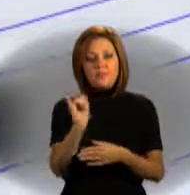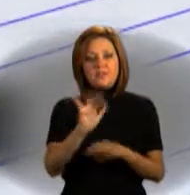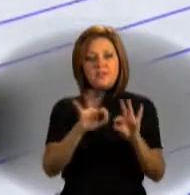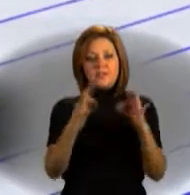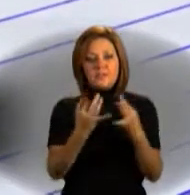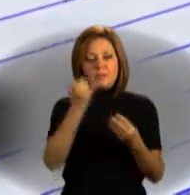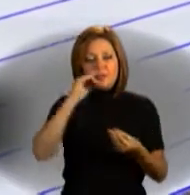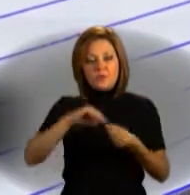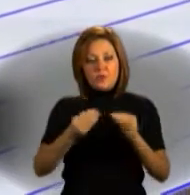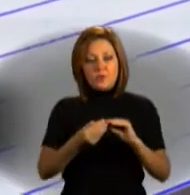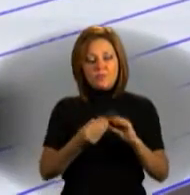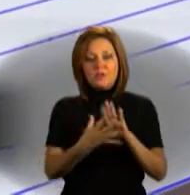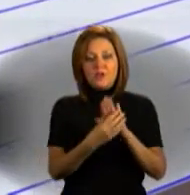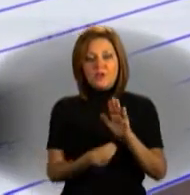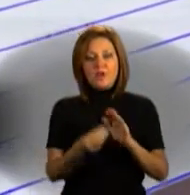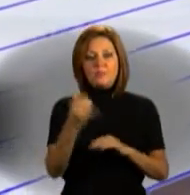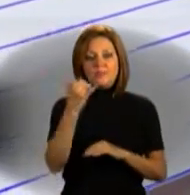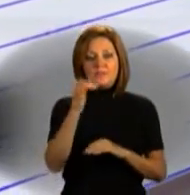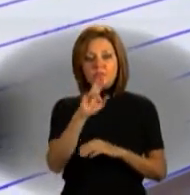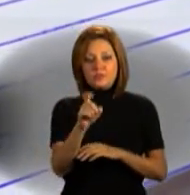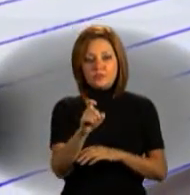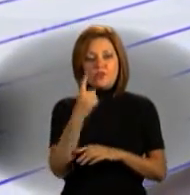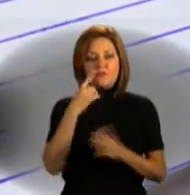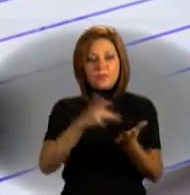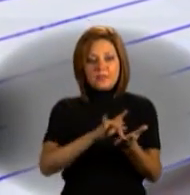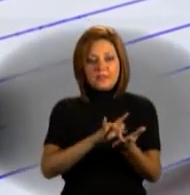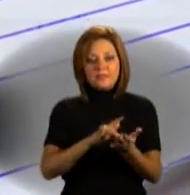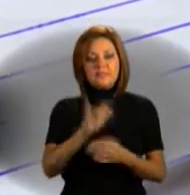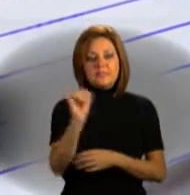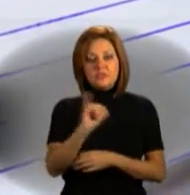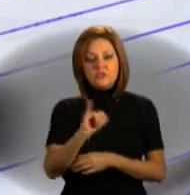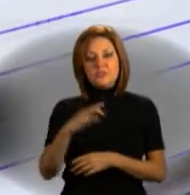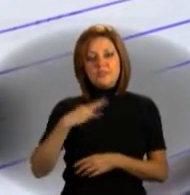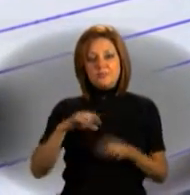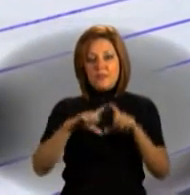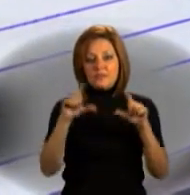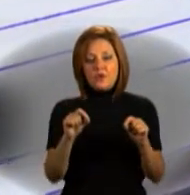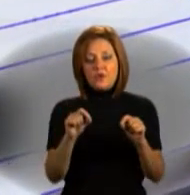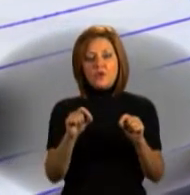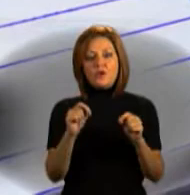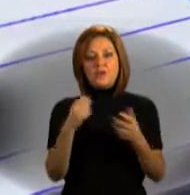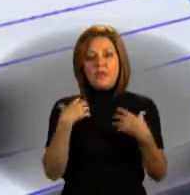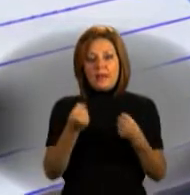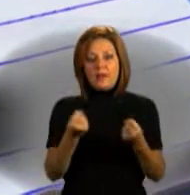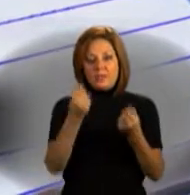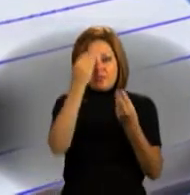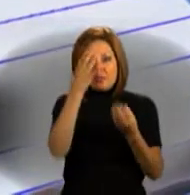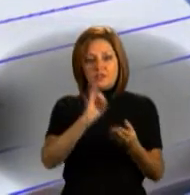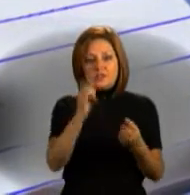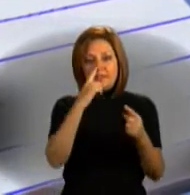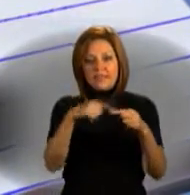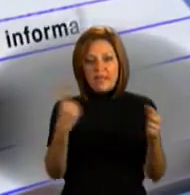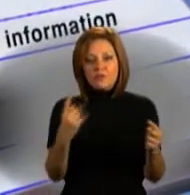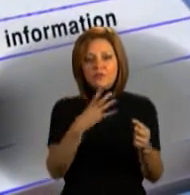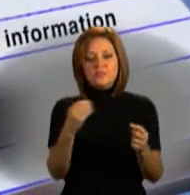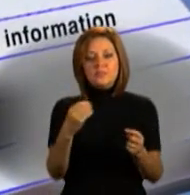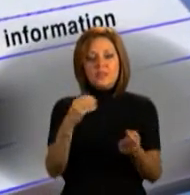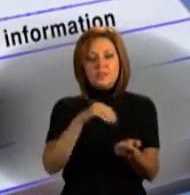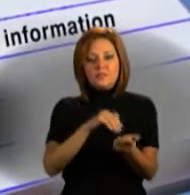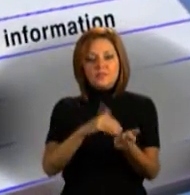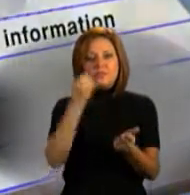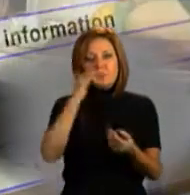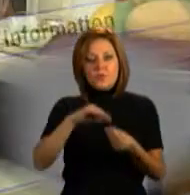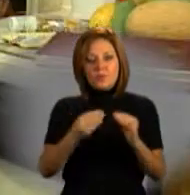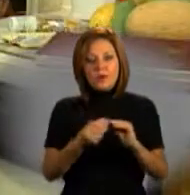documents like family phone numbers, copies of written prescriptions, insurance and benefit cards, Emergency health information such as allergies and physician